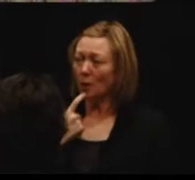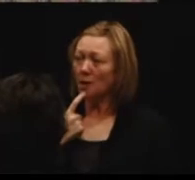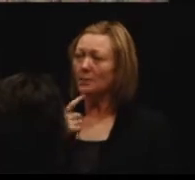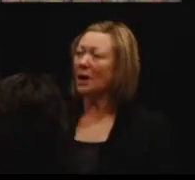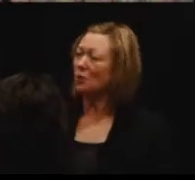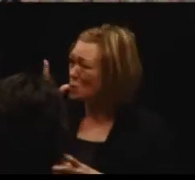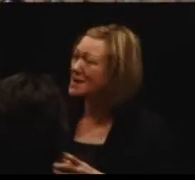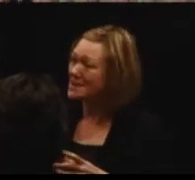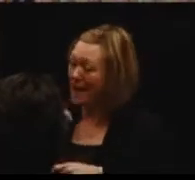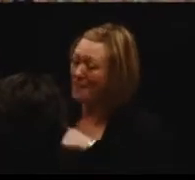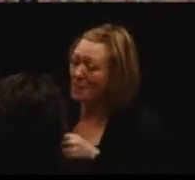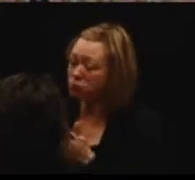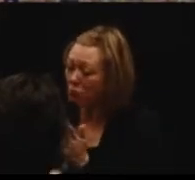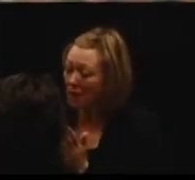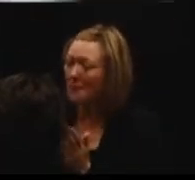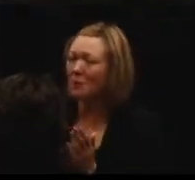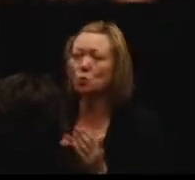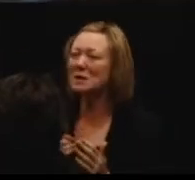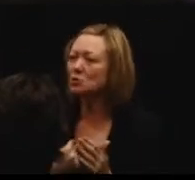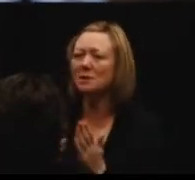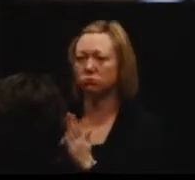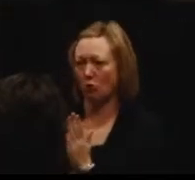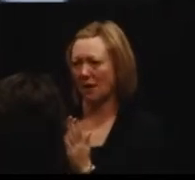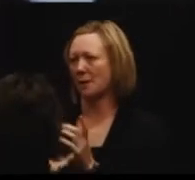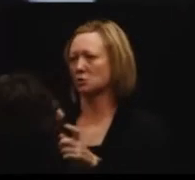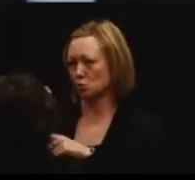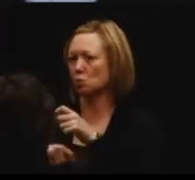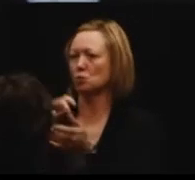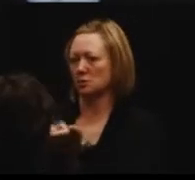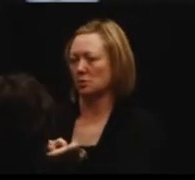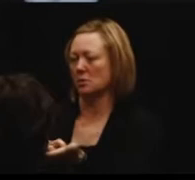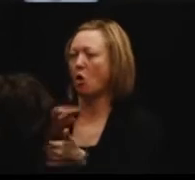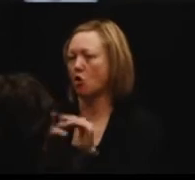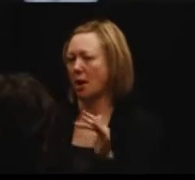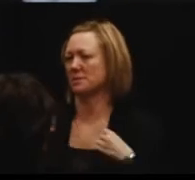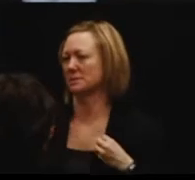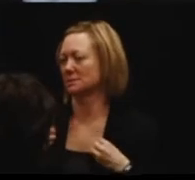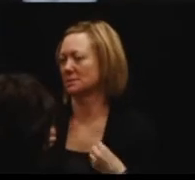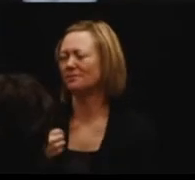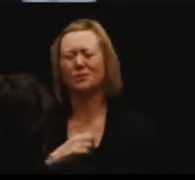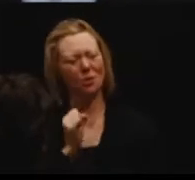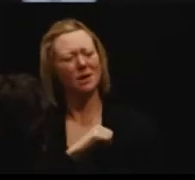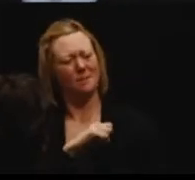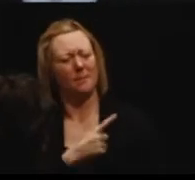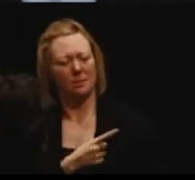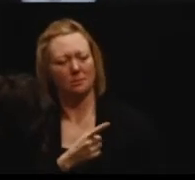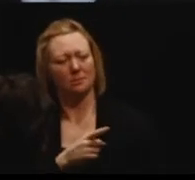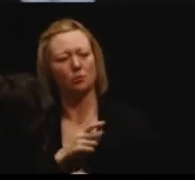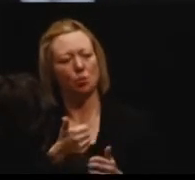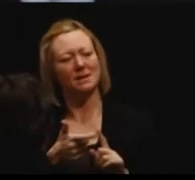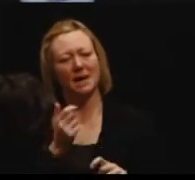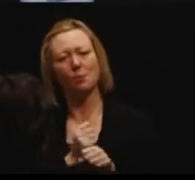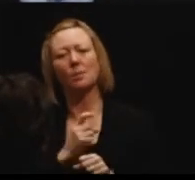online. No, I absolutely agree with you. Sorry, just using programming as an example. But people like Portal, who have started up their own